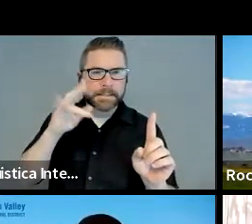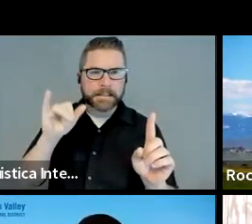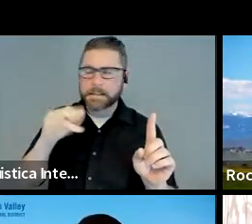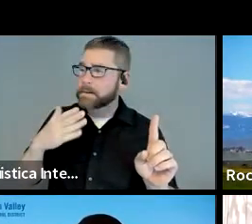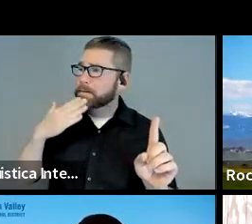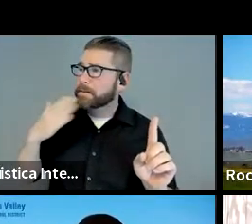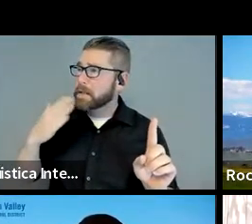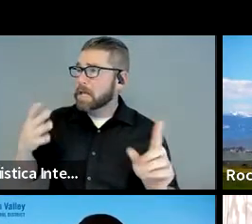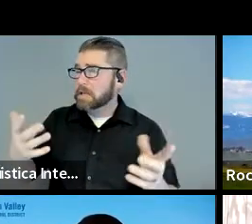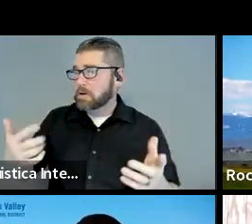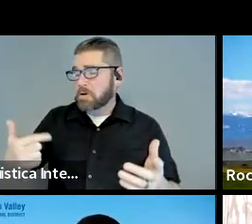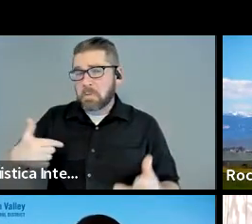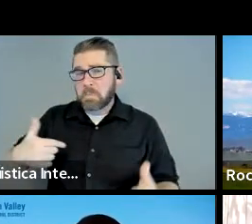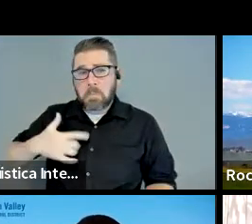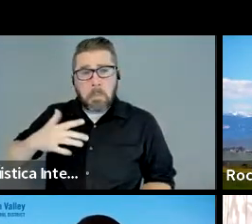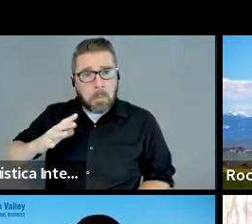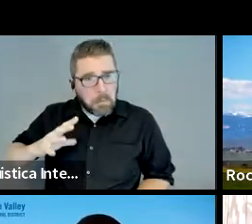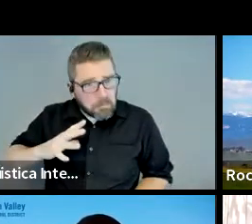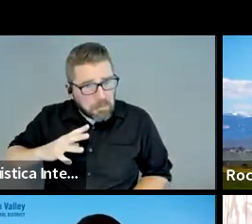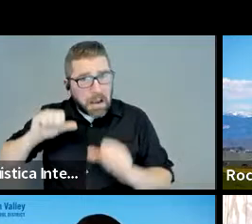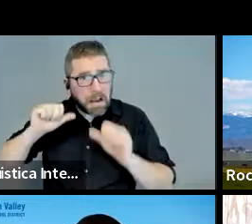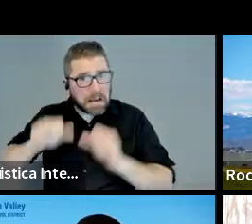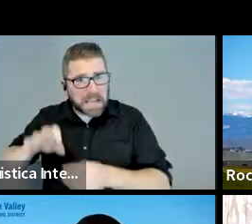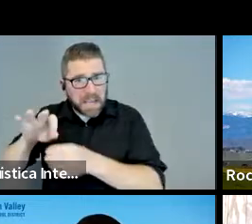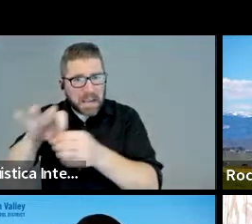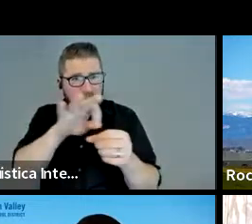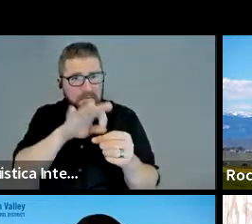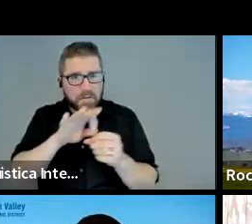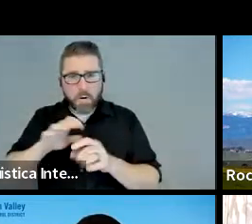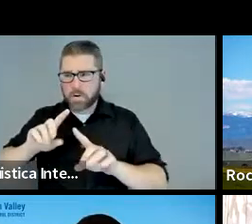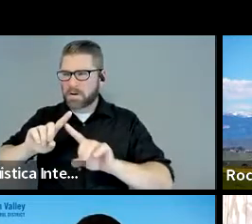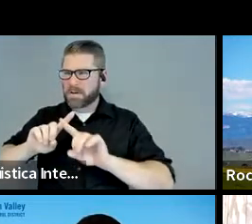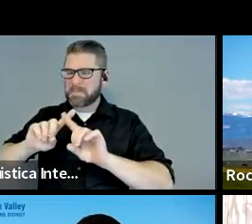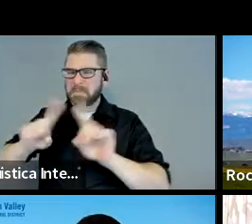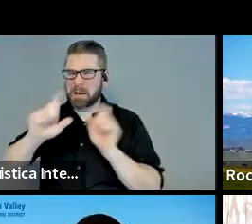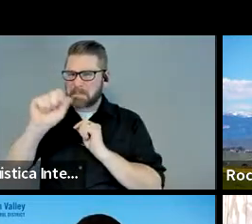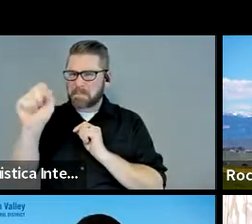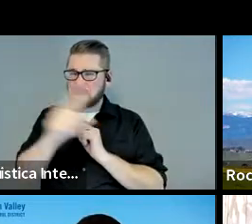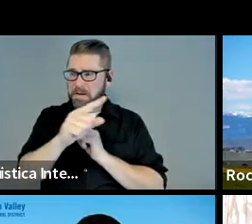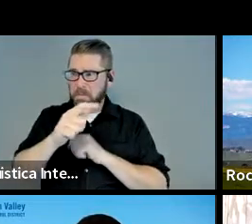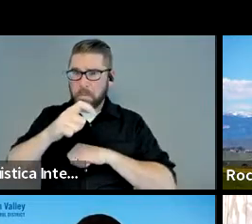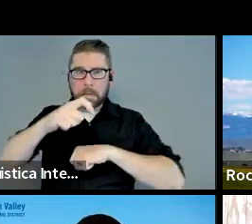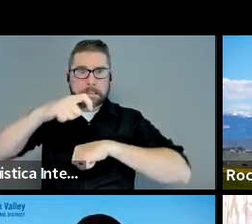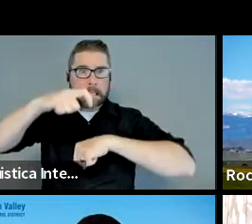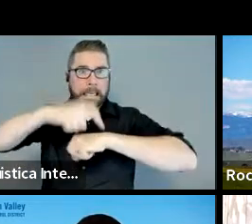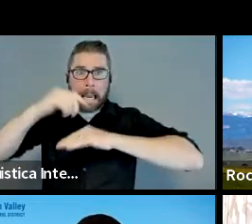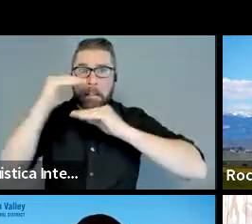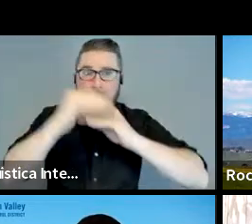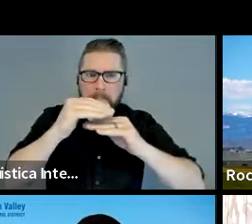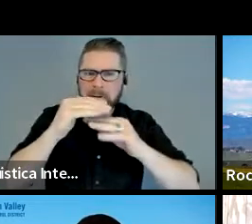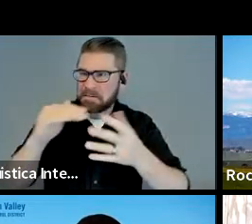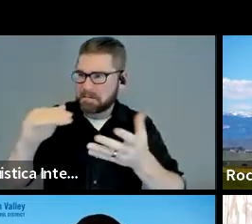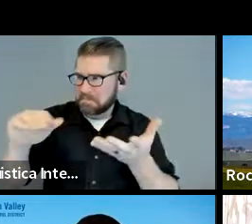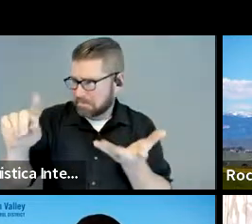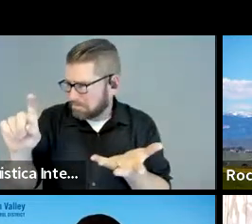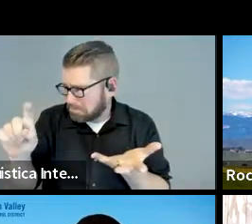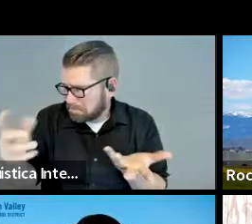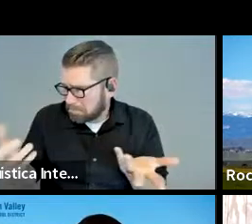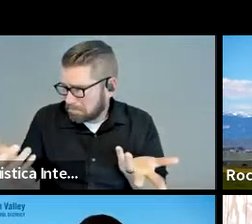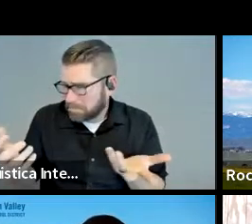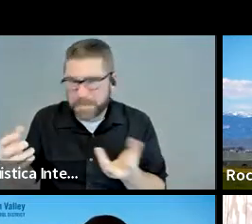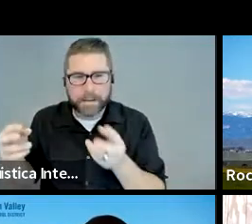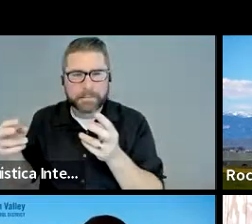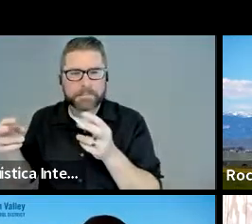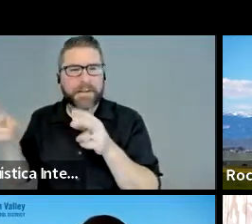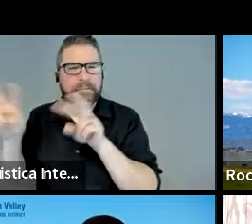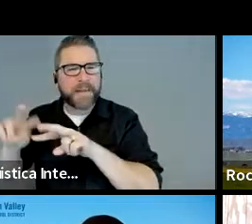here are we on like a timeline with Valley Can? Like, what do they need in order